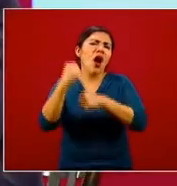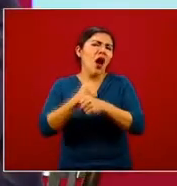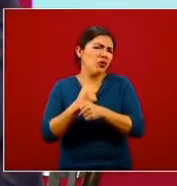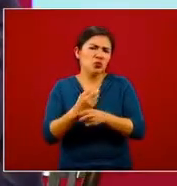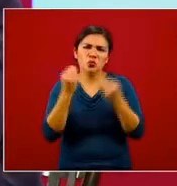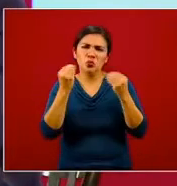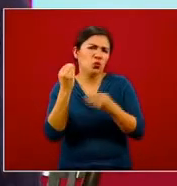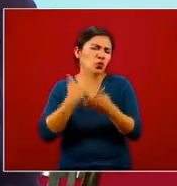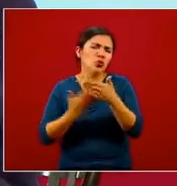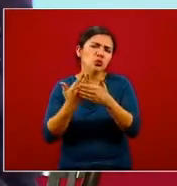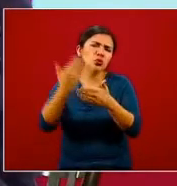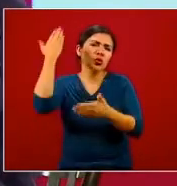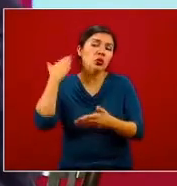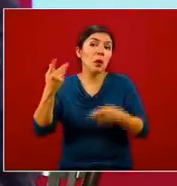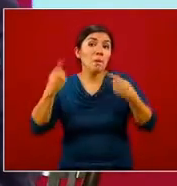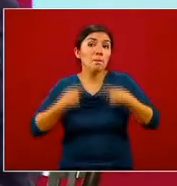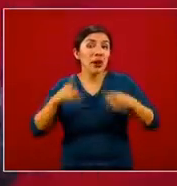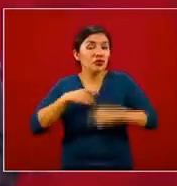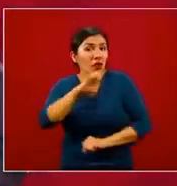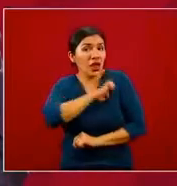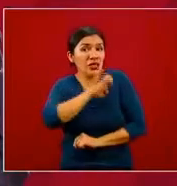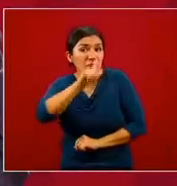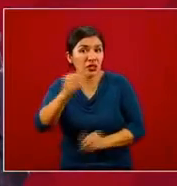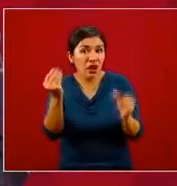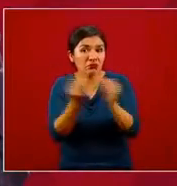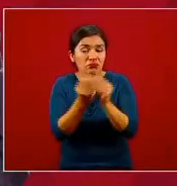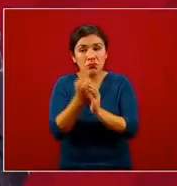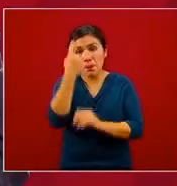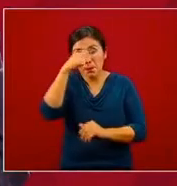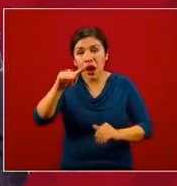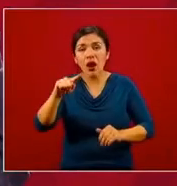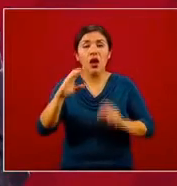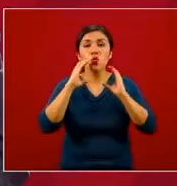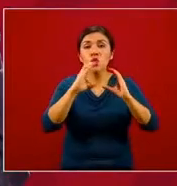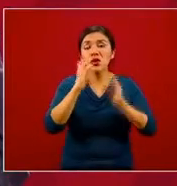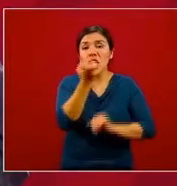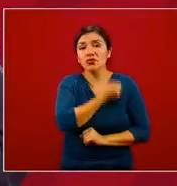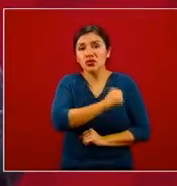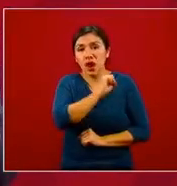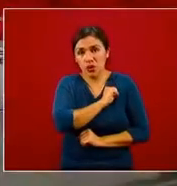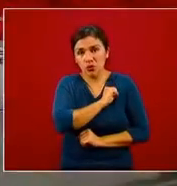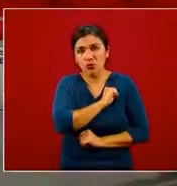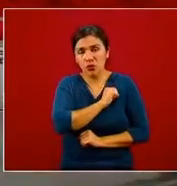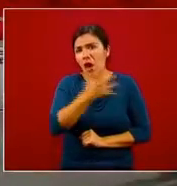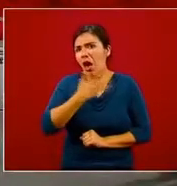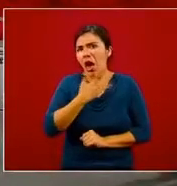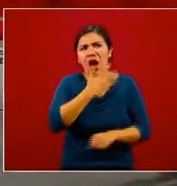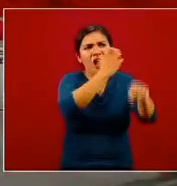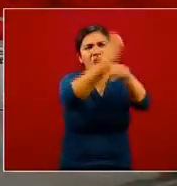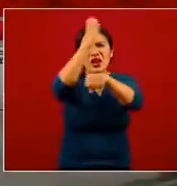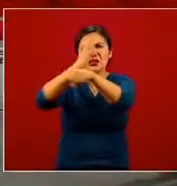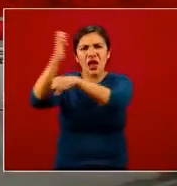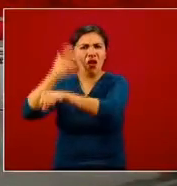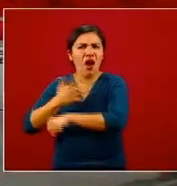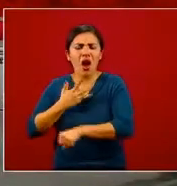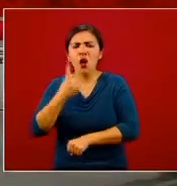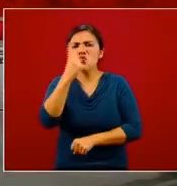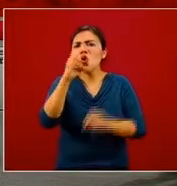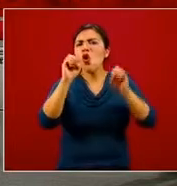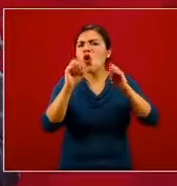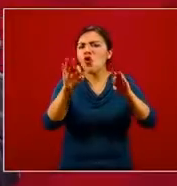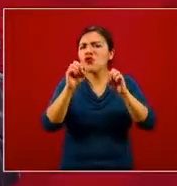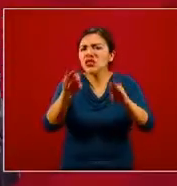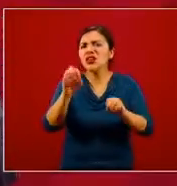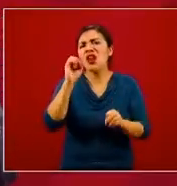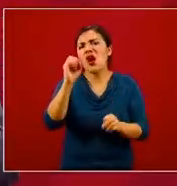This is one of the essential functions of public health, and we've had this system in Mexico for decades. We've got